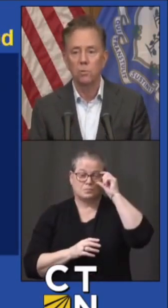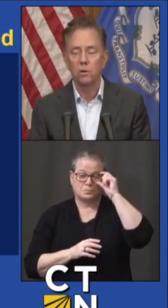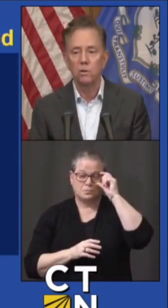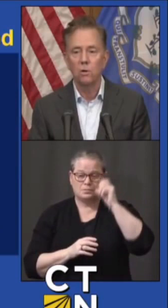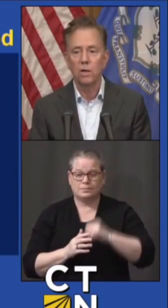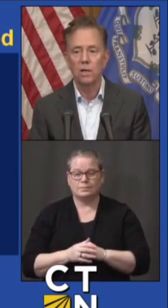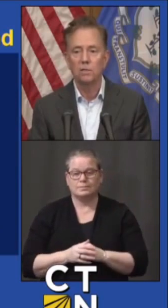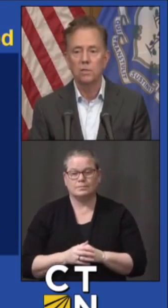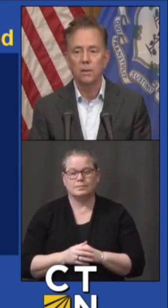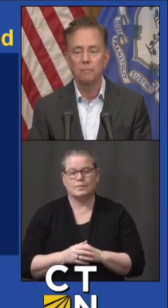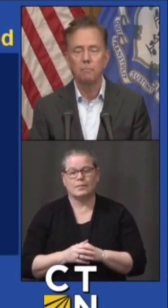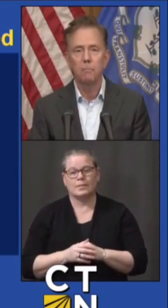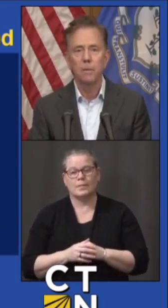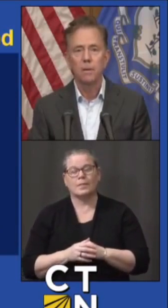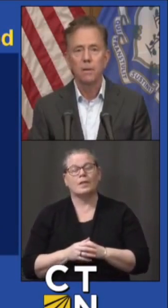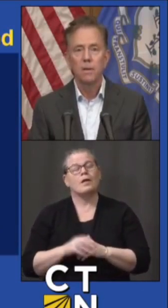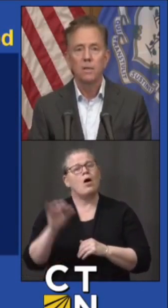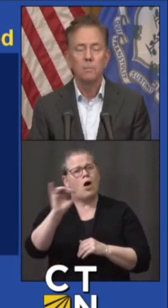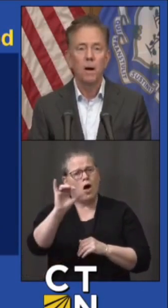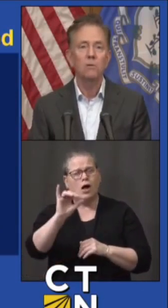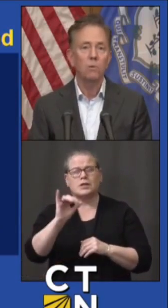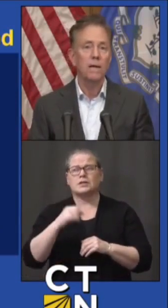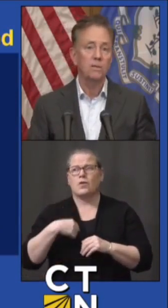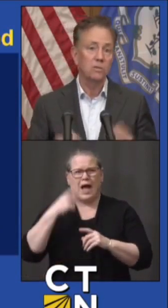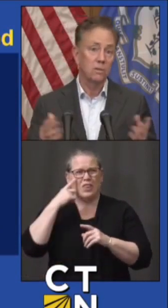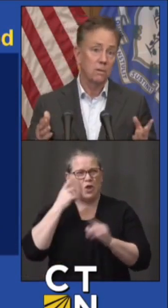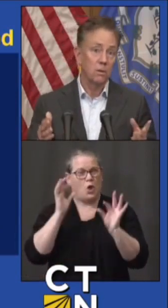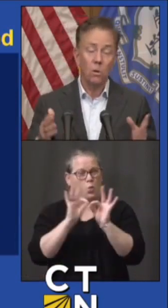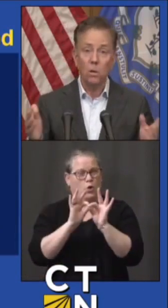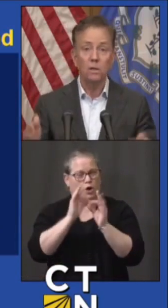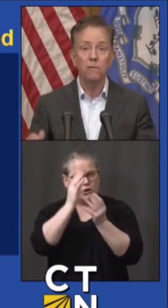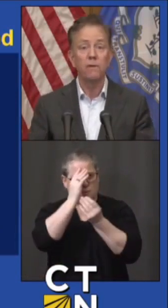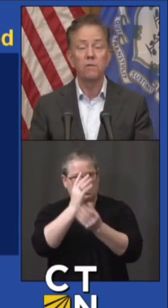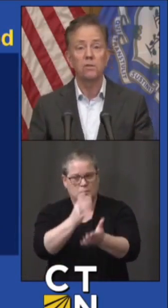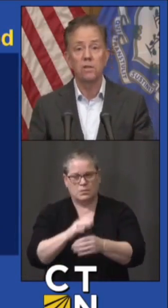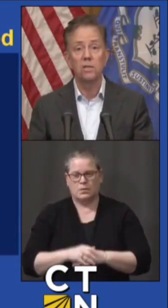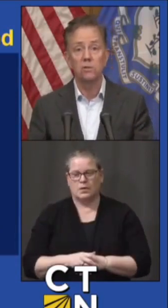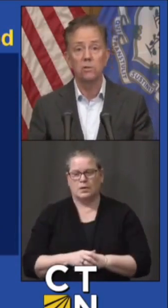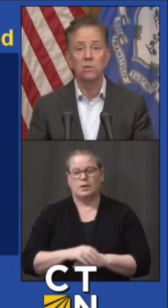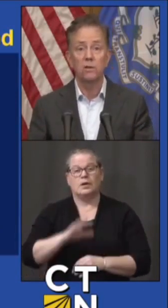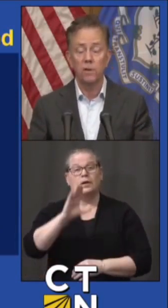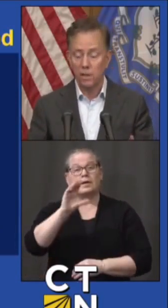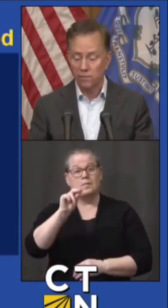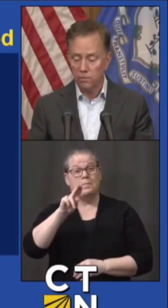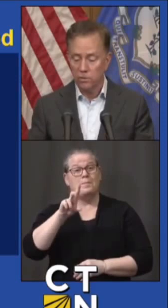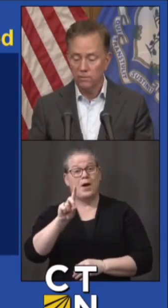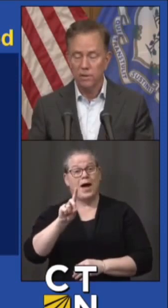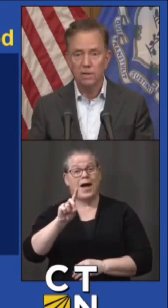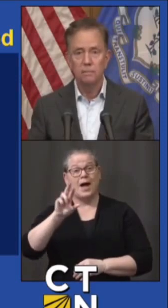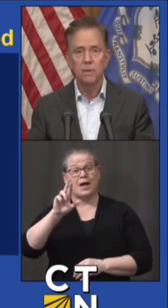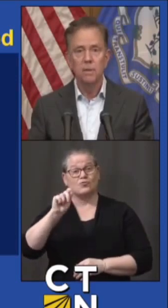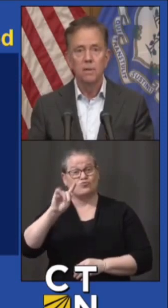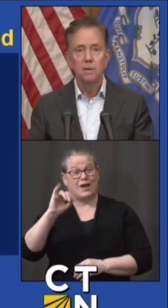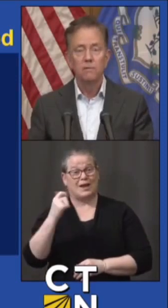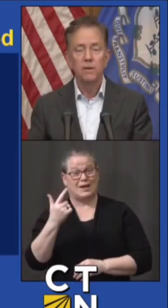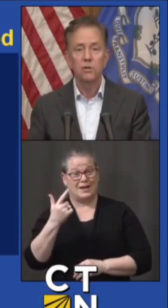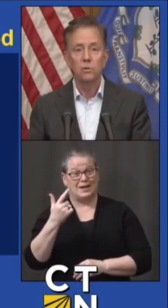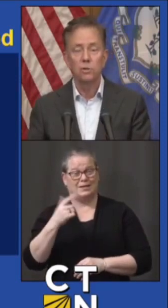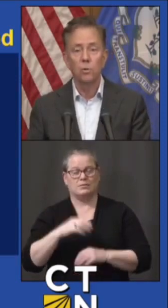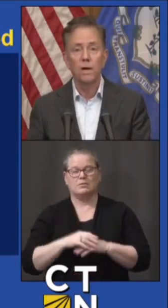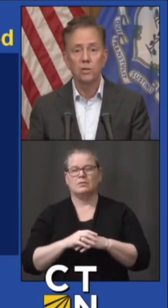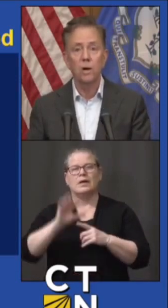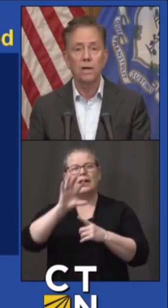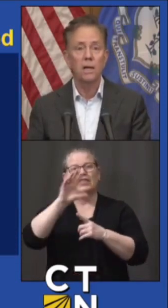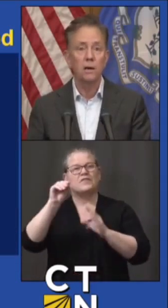thought it was worth noting, is the bond ratings. All of the 50 states are in different levels of